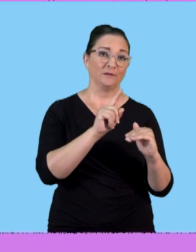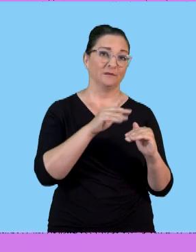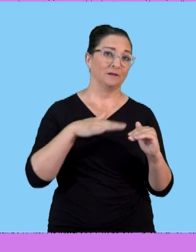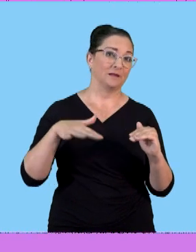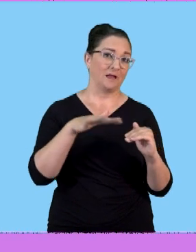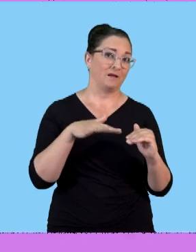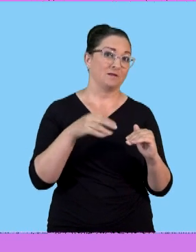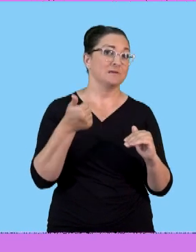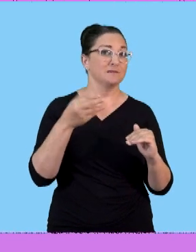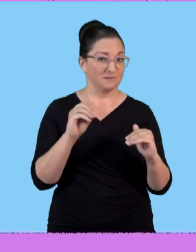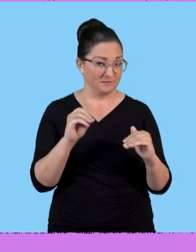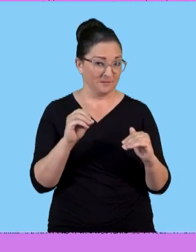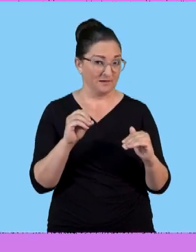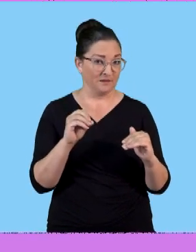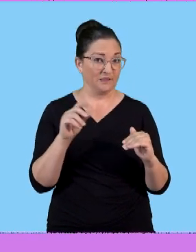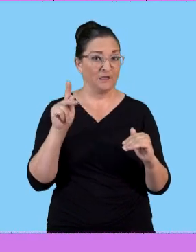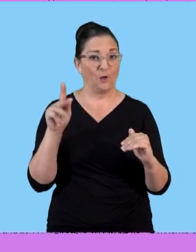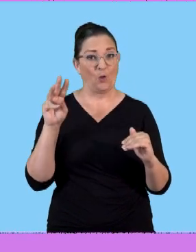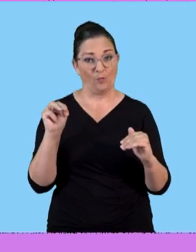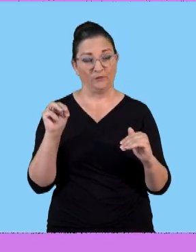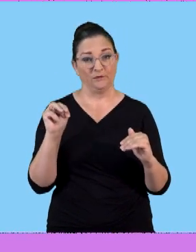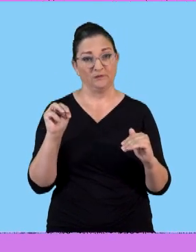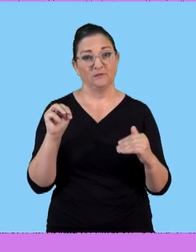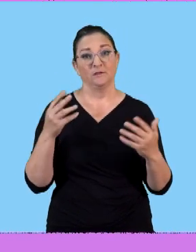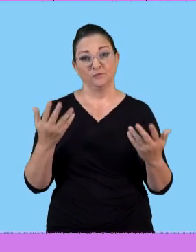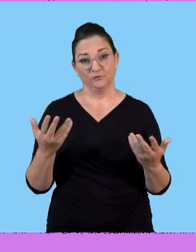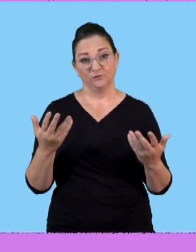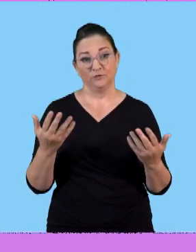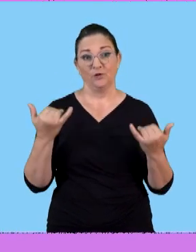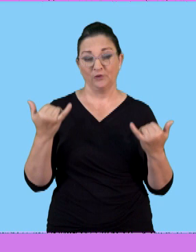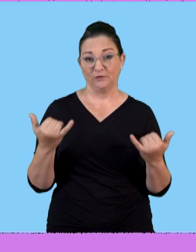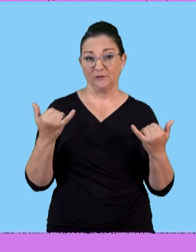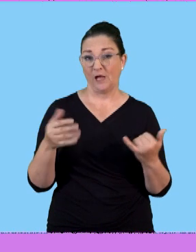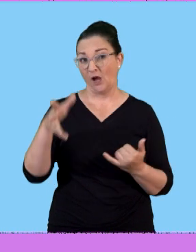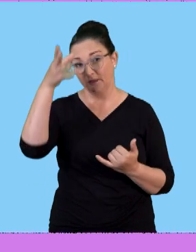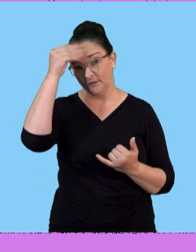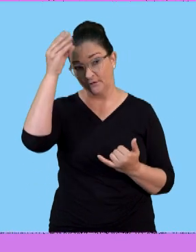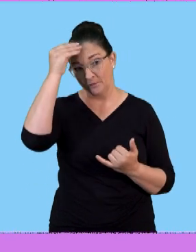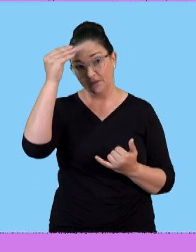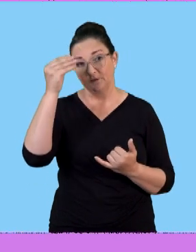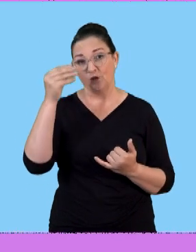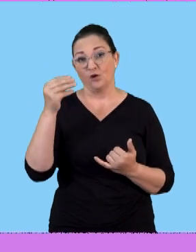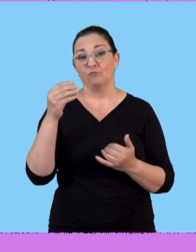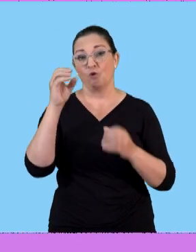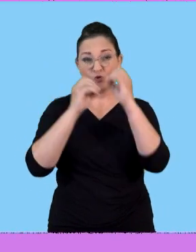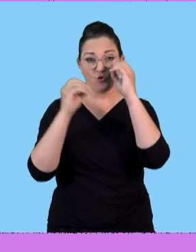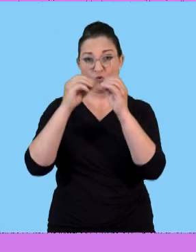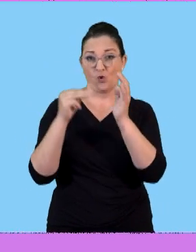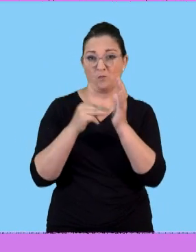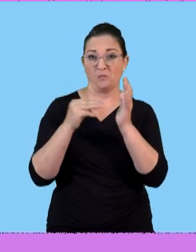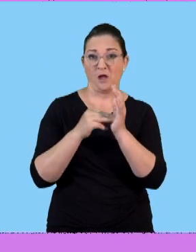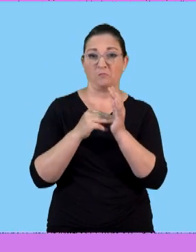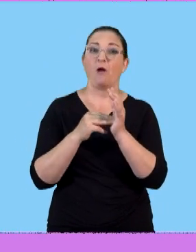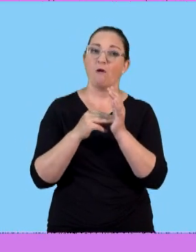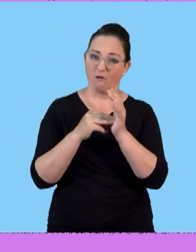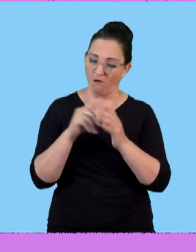is normally 60 kilometers per hour. So indeed, the information given by Google